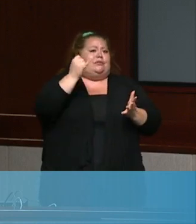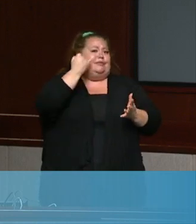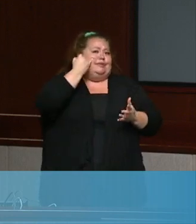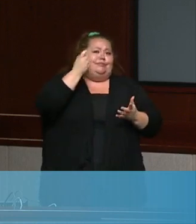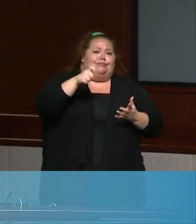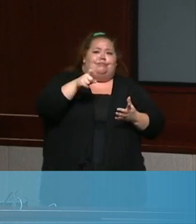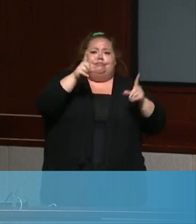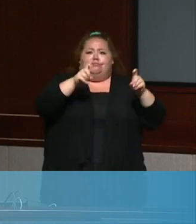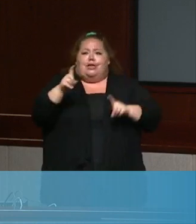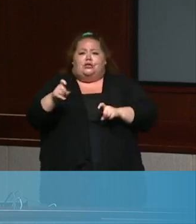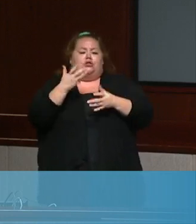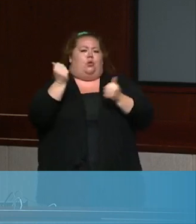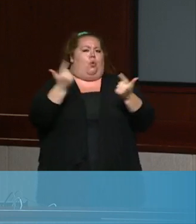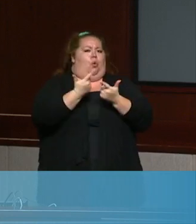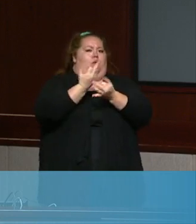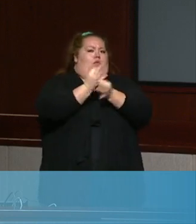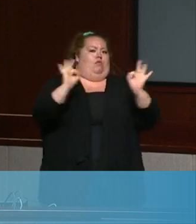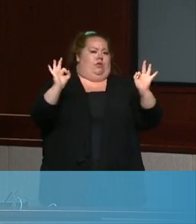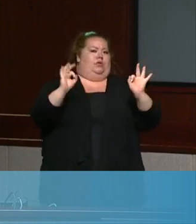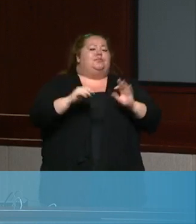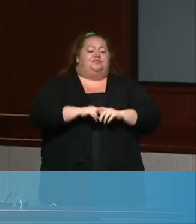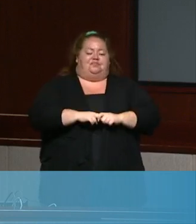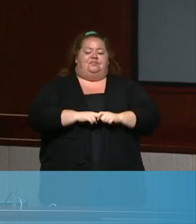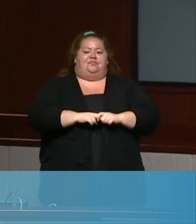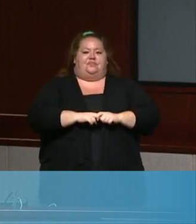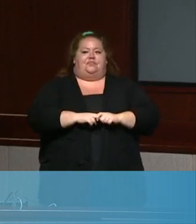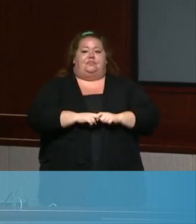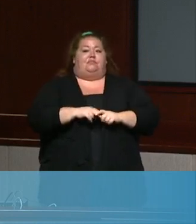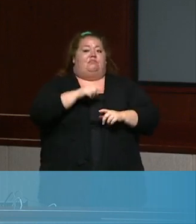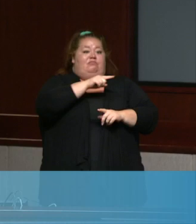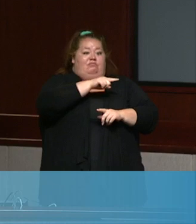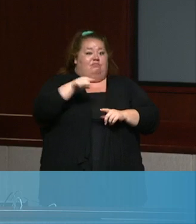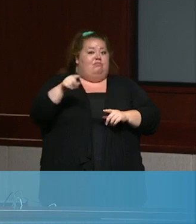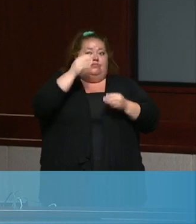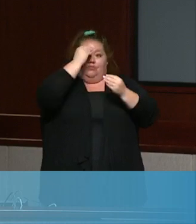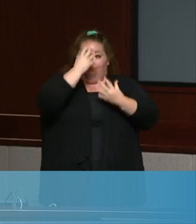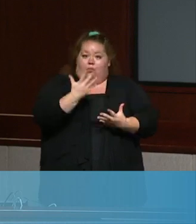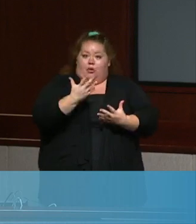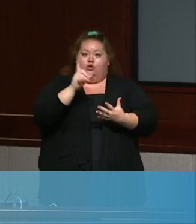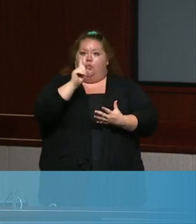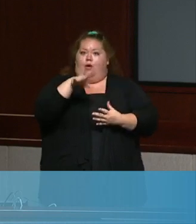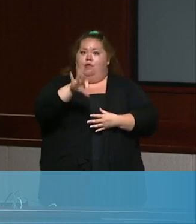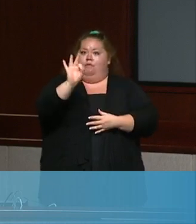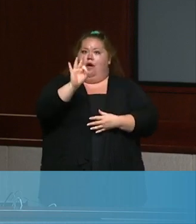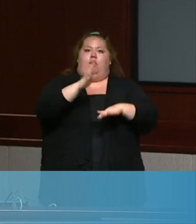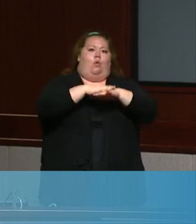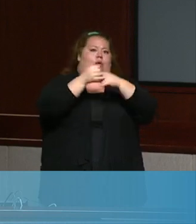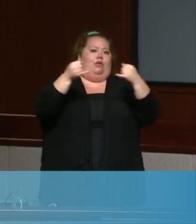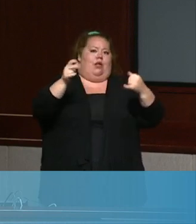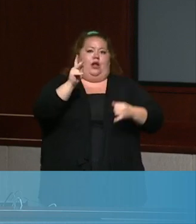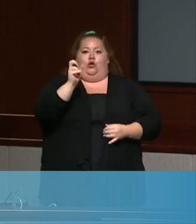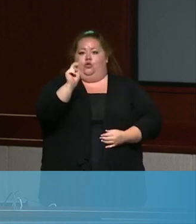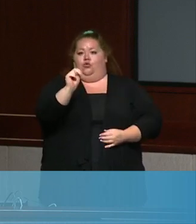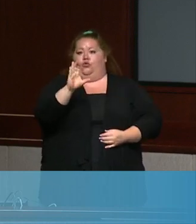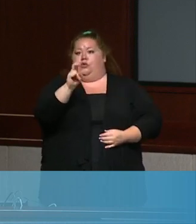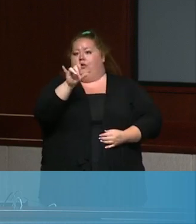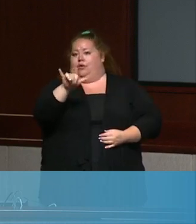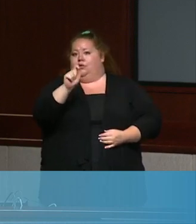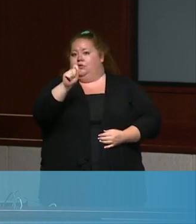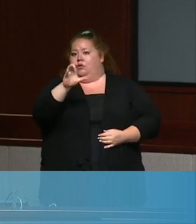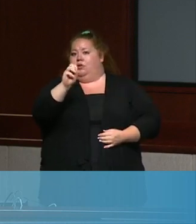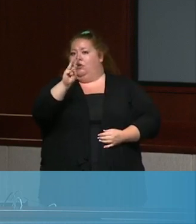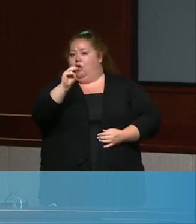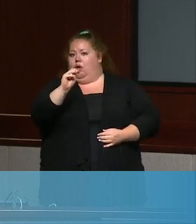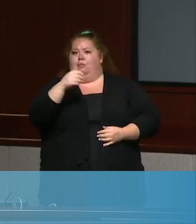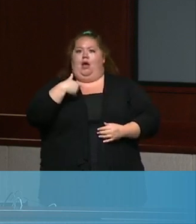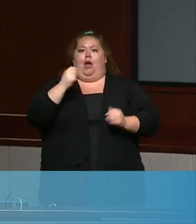free. And all of that information can be found on the county's website, kerncounty.com. There's a large button